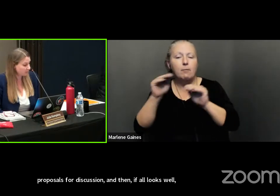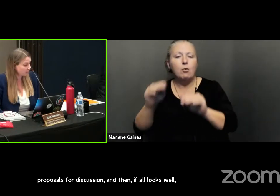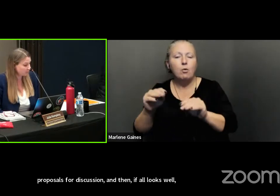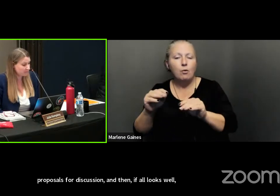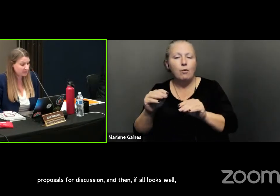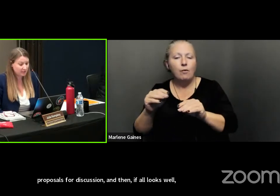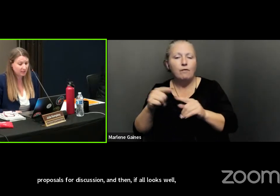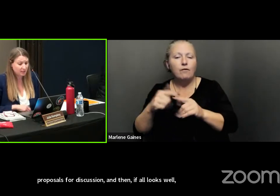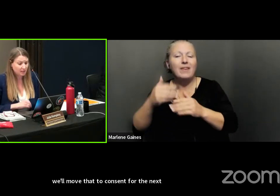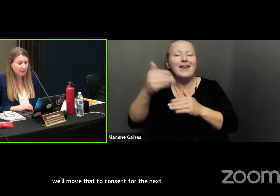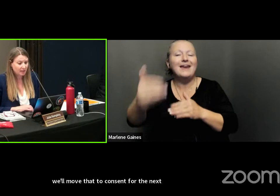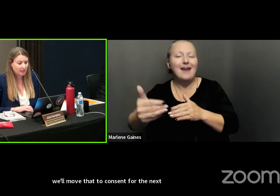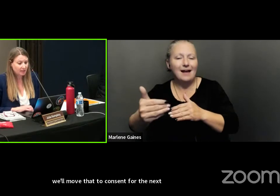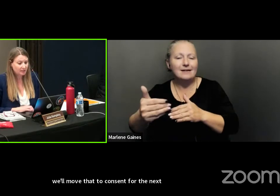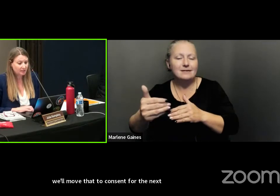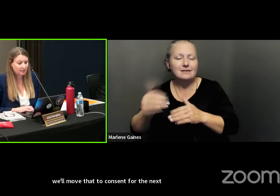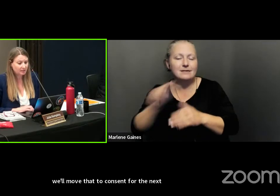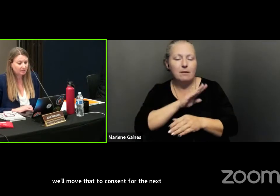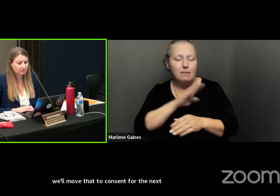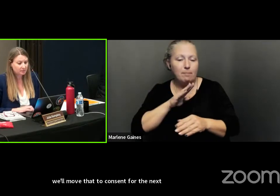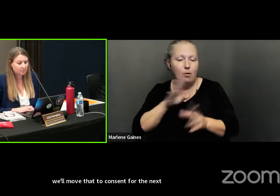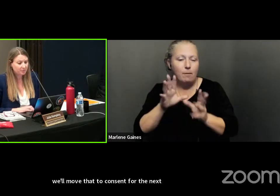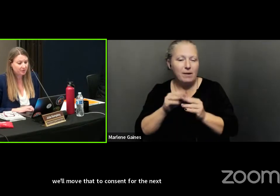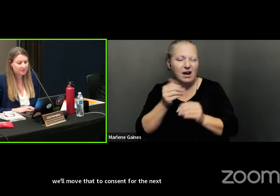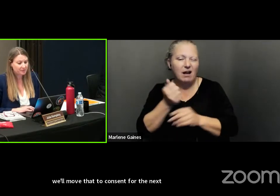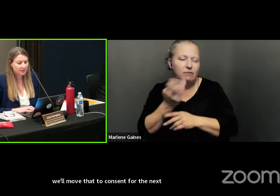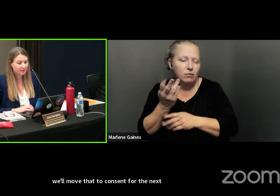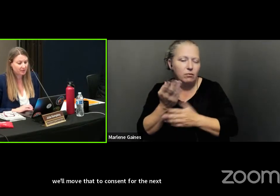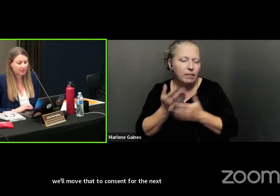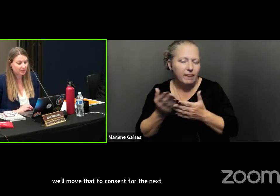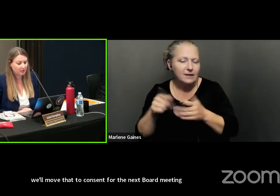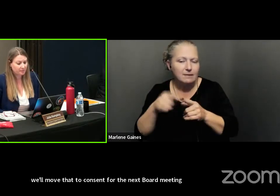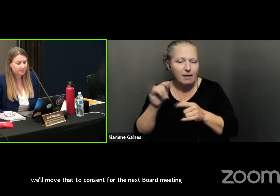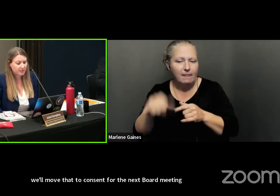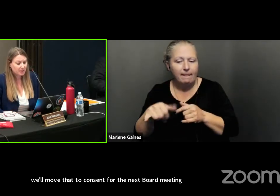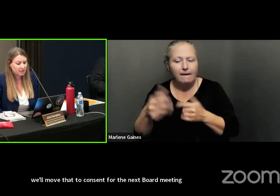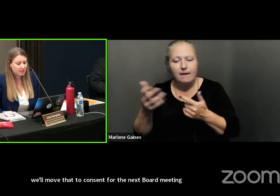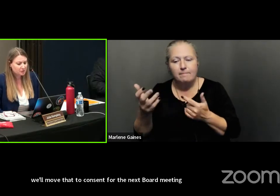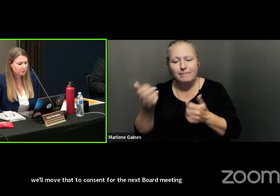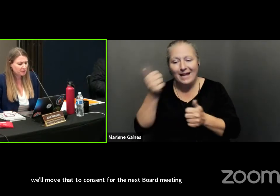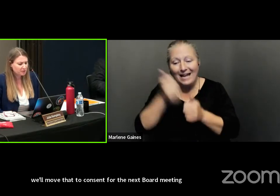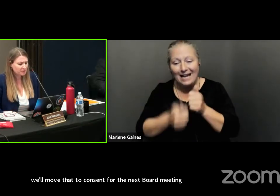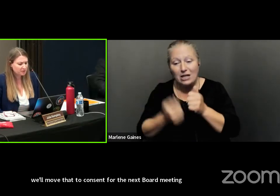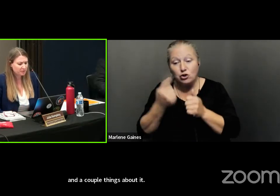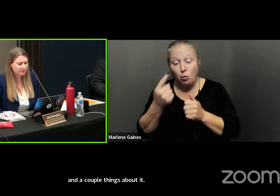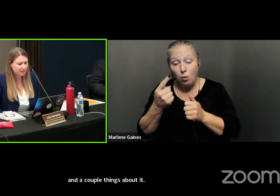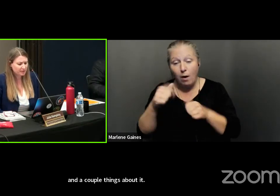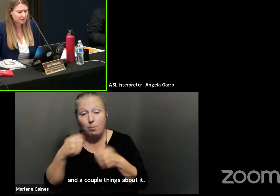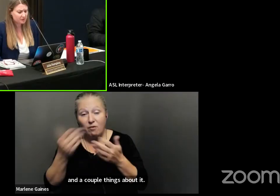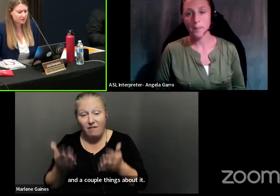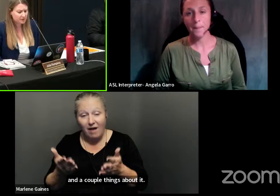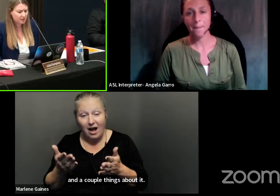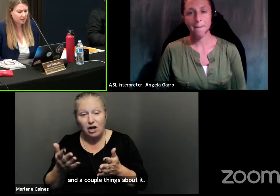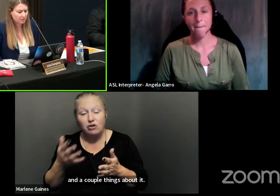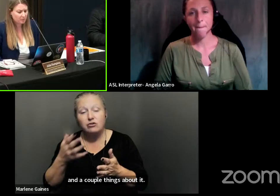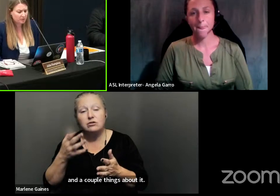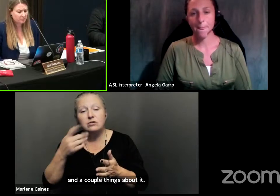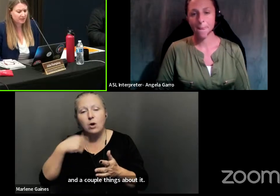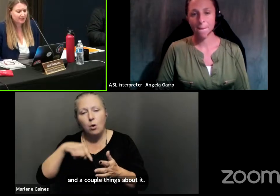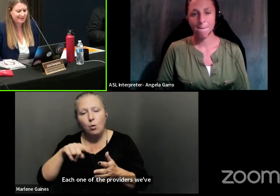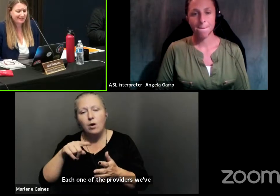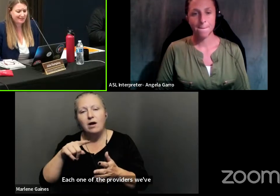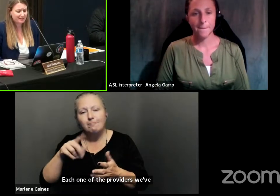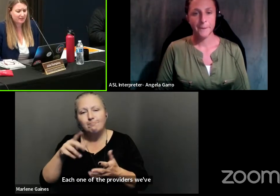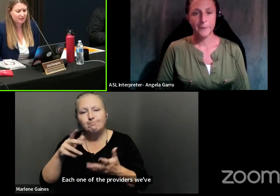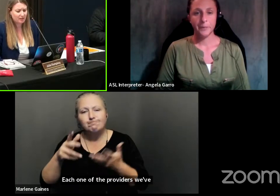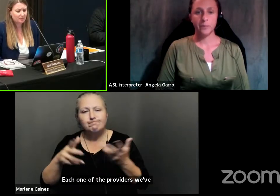board meeting. And a couple things about it. Each one of the providers we've been